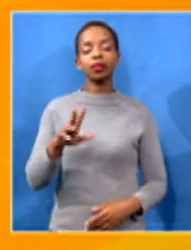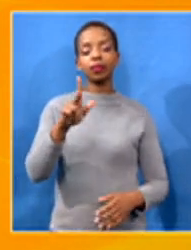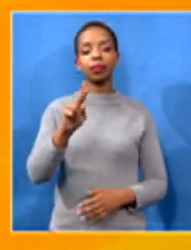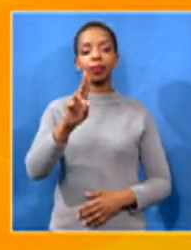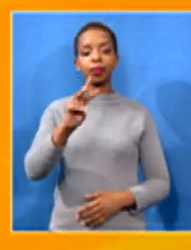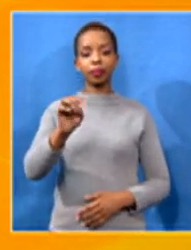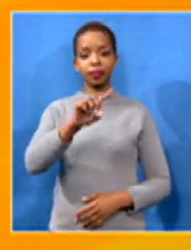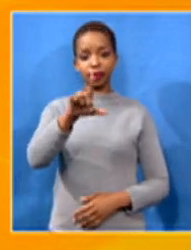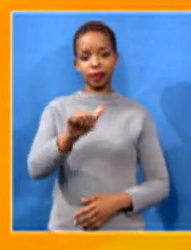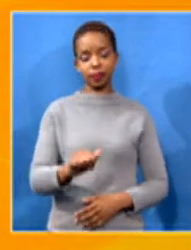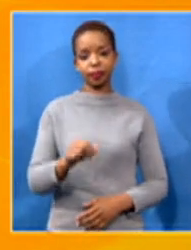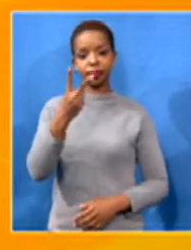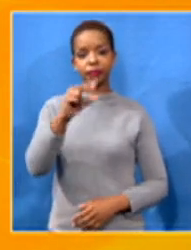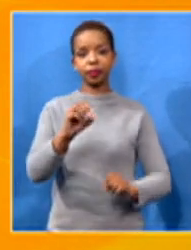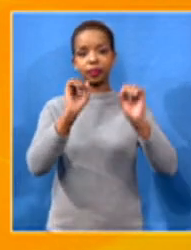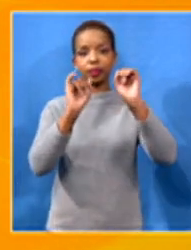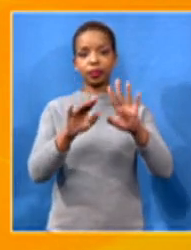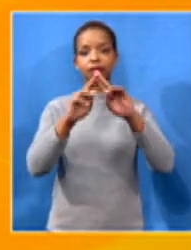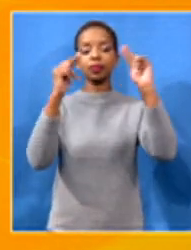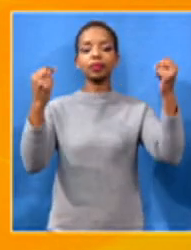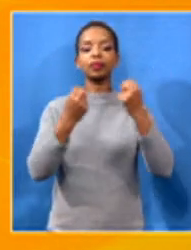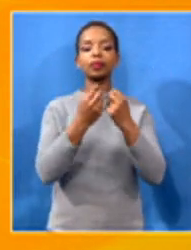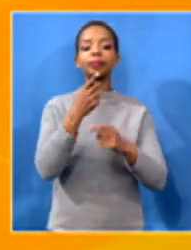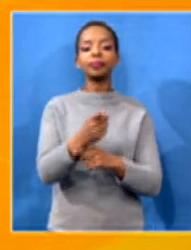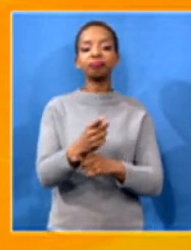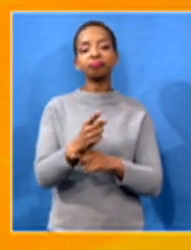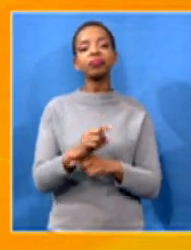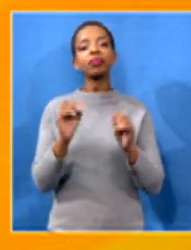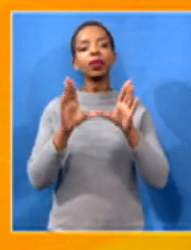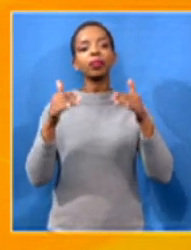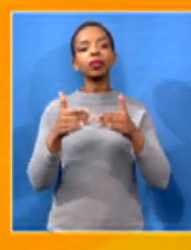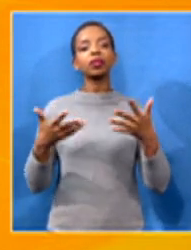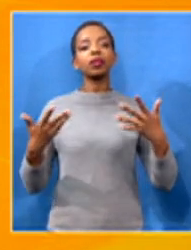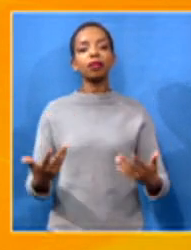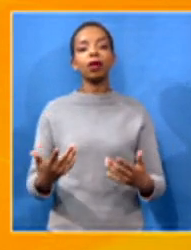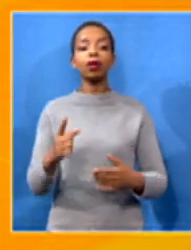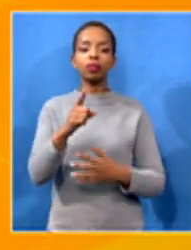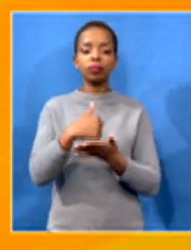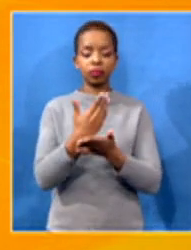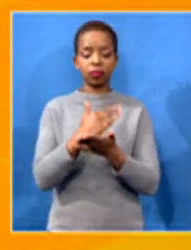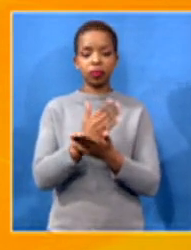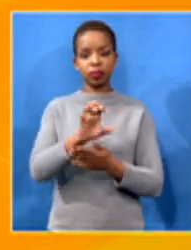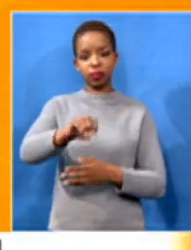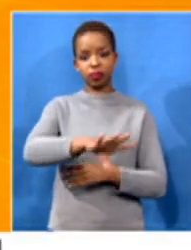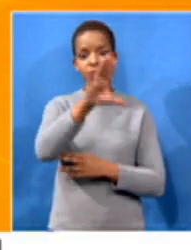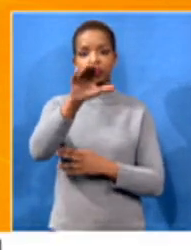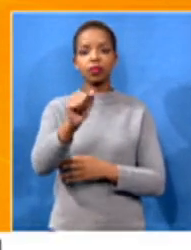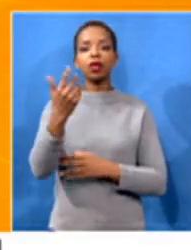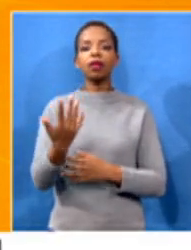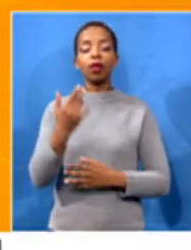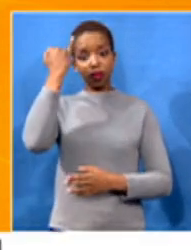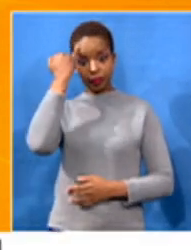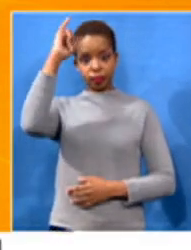2010, the National Planning Commission created a diagnostic report of South Africa during the conceptualization stages of the